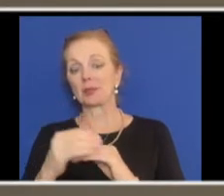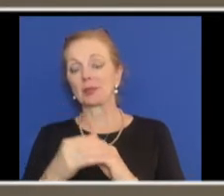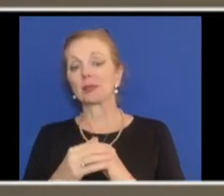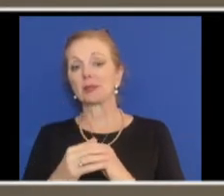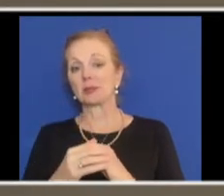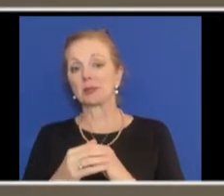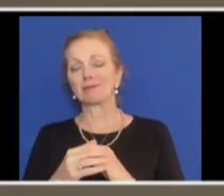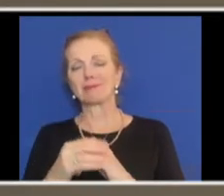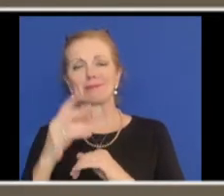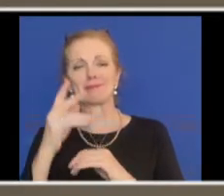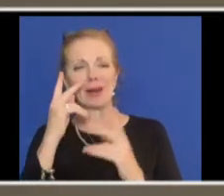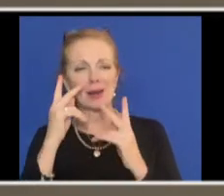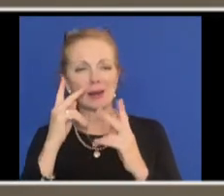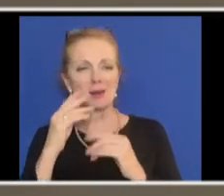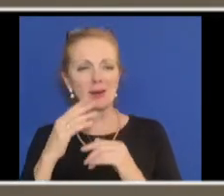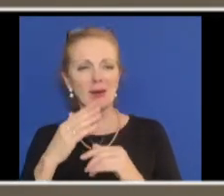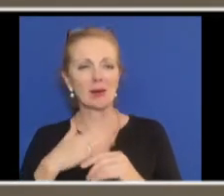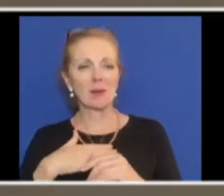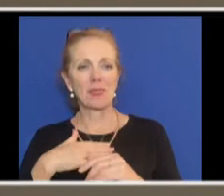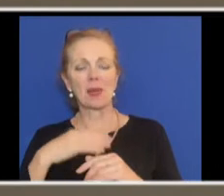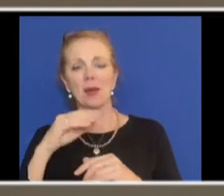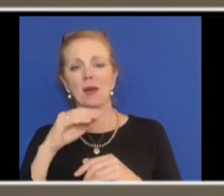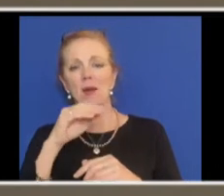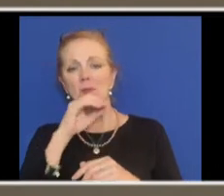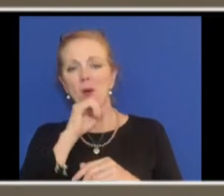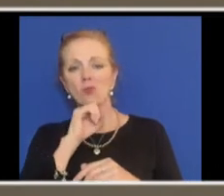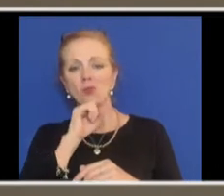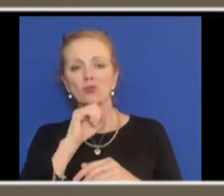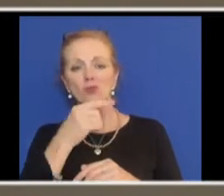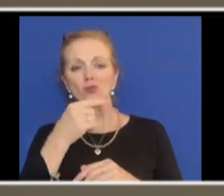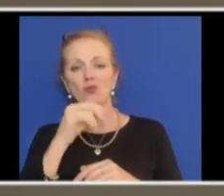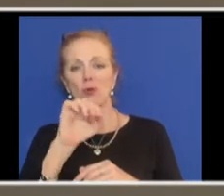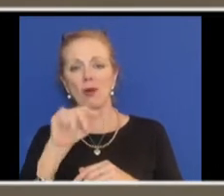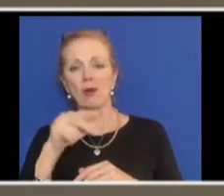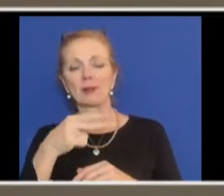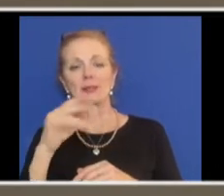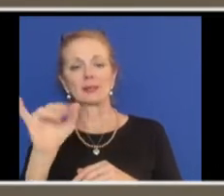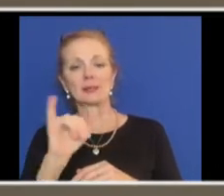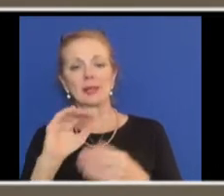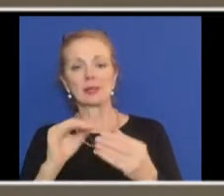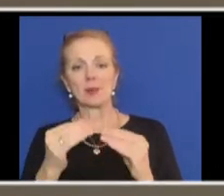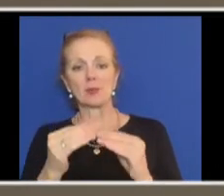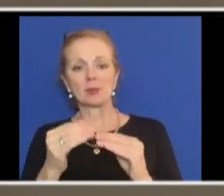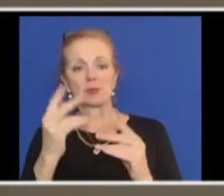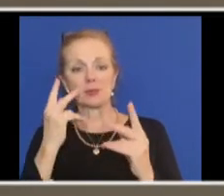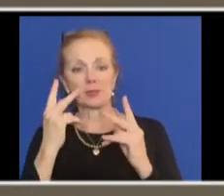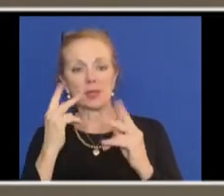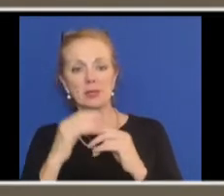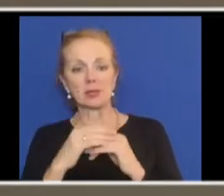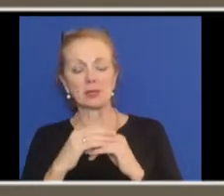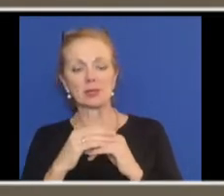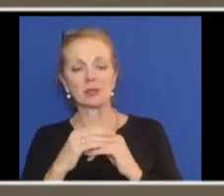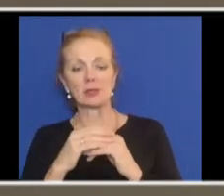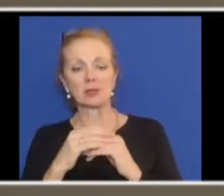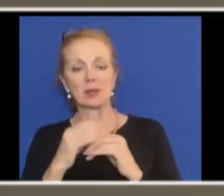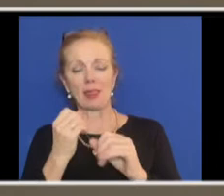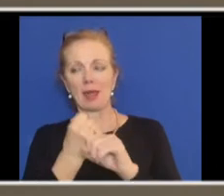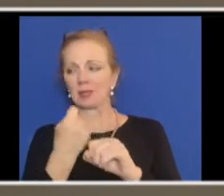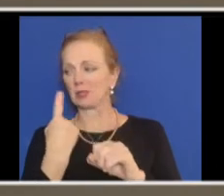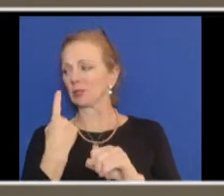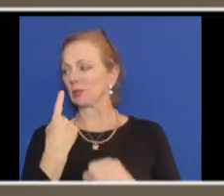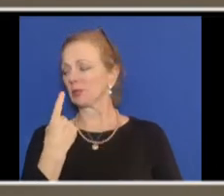but I'm looking at my my old graph I believe those were the same numbers cited um last year